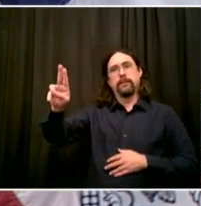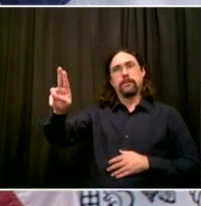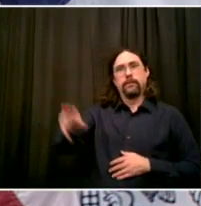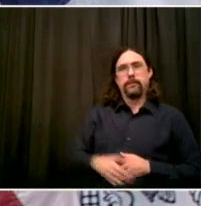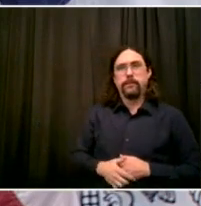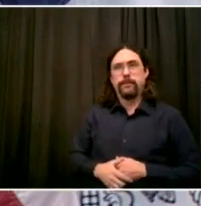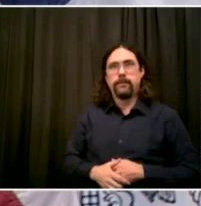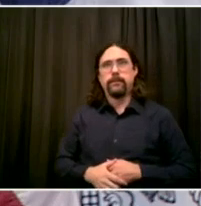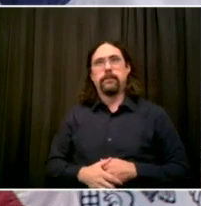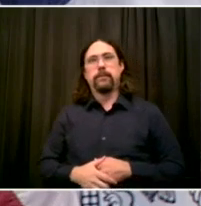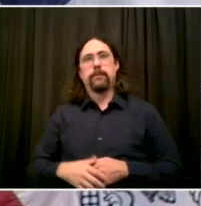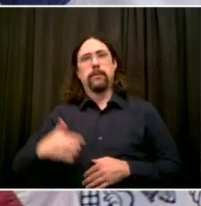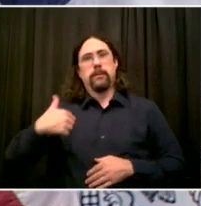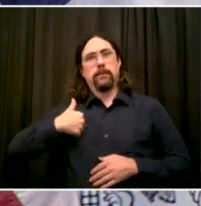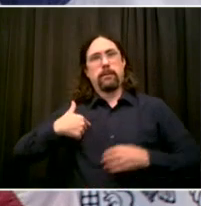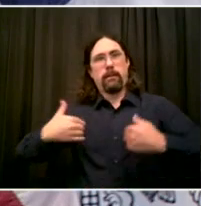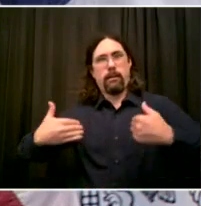one,